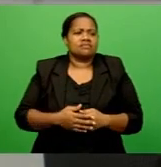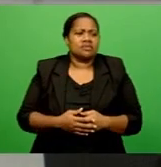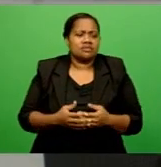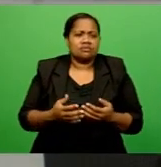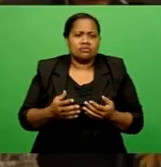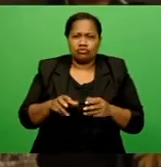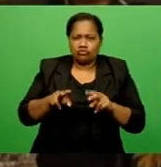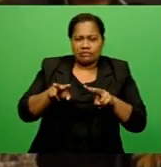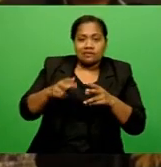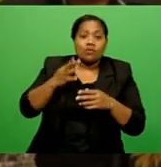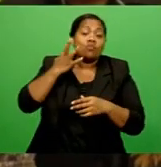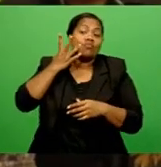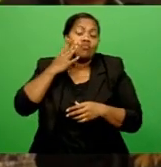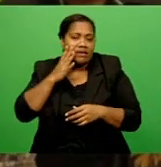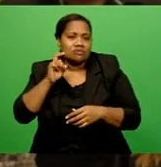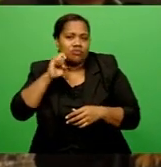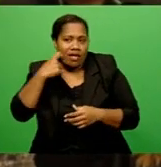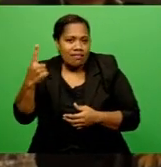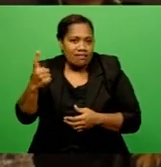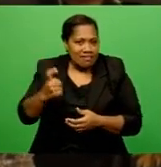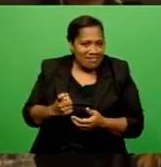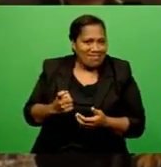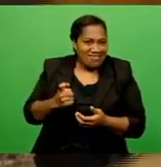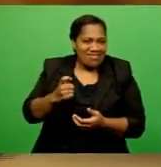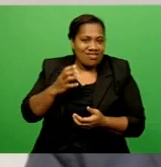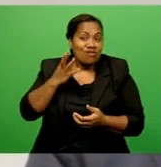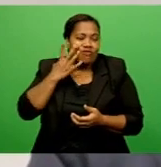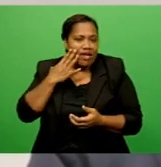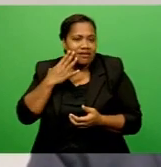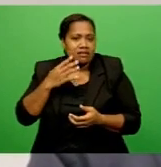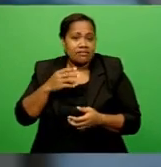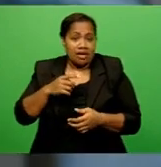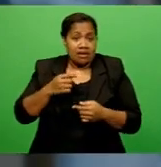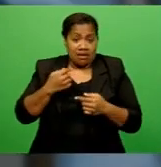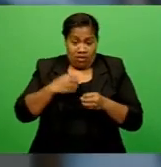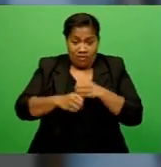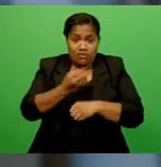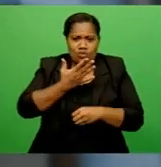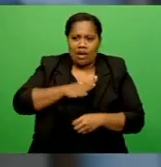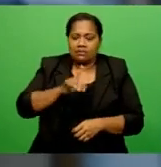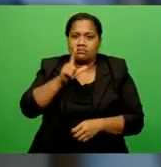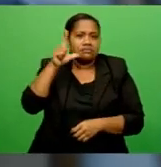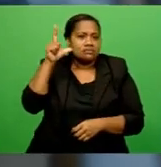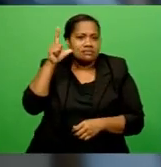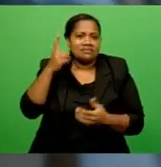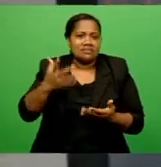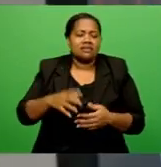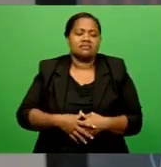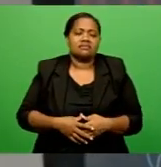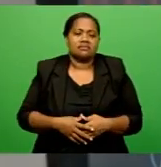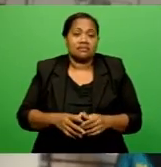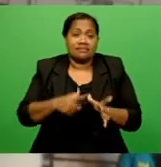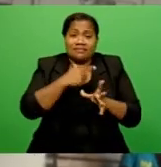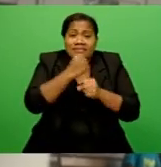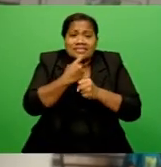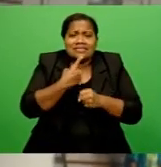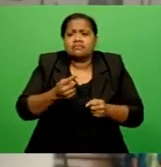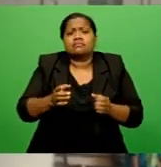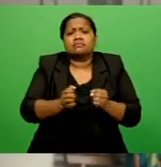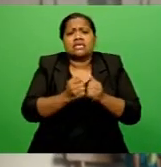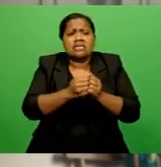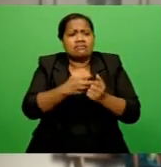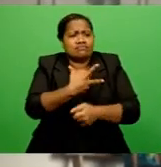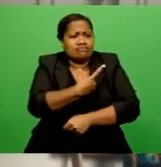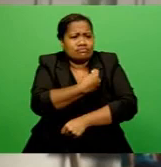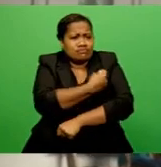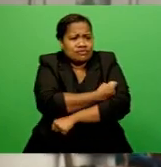will come. And of course, from our perspective, we want it yesterday. Syed Kayum says many vaccines require 2 doses